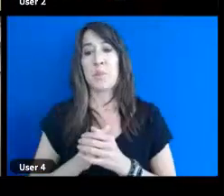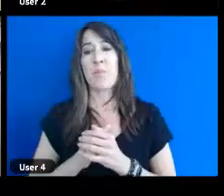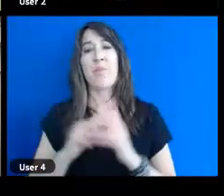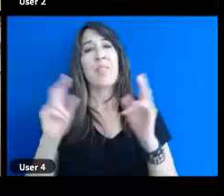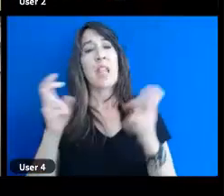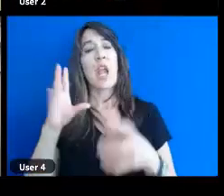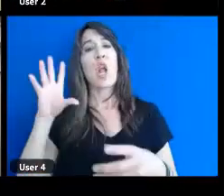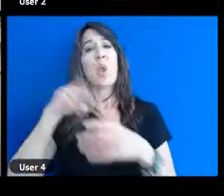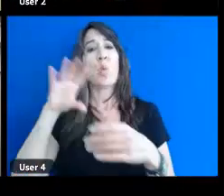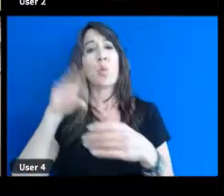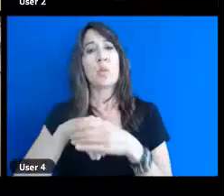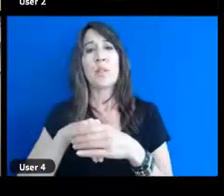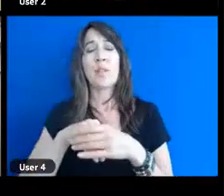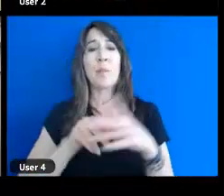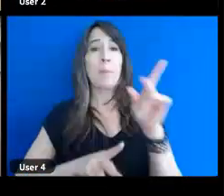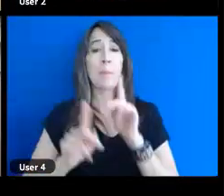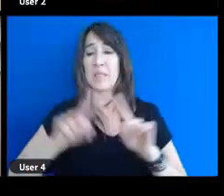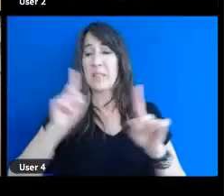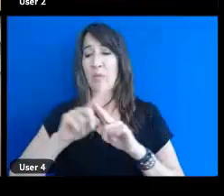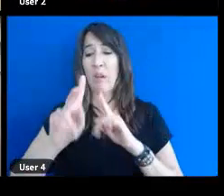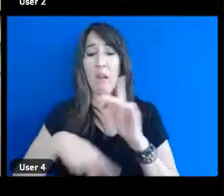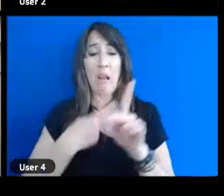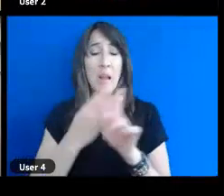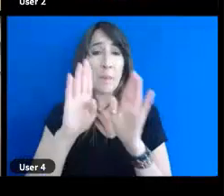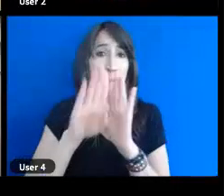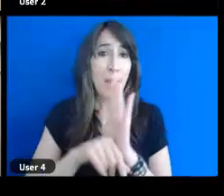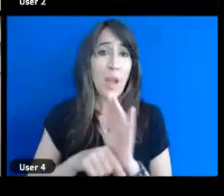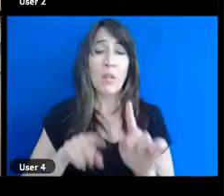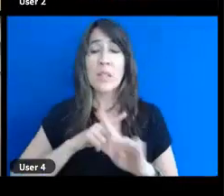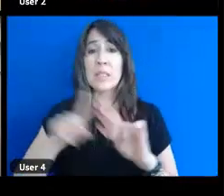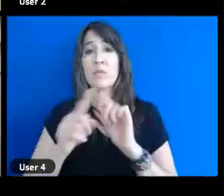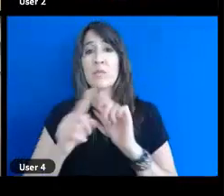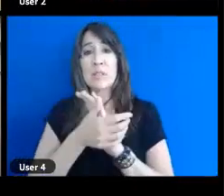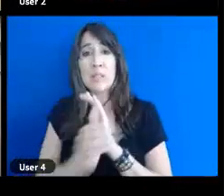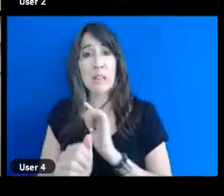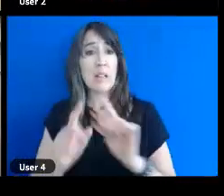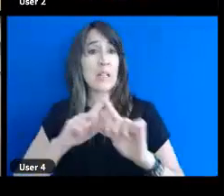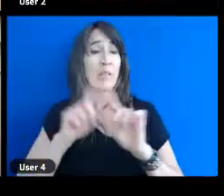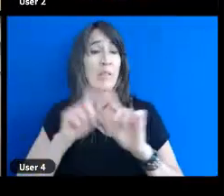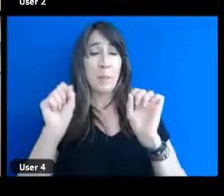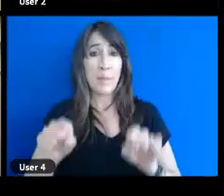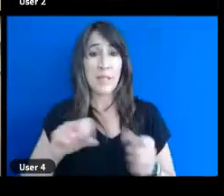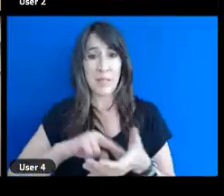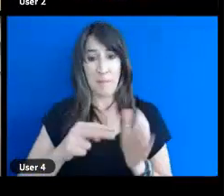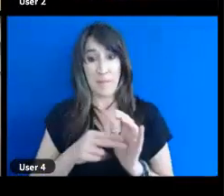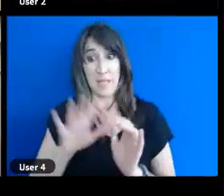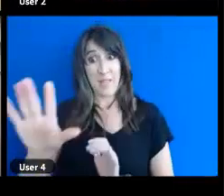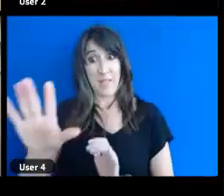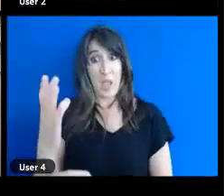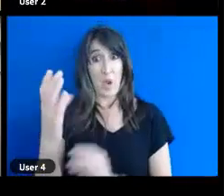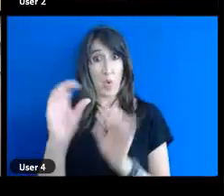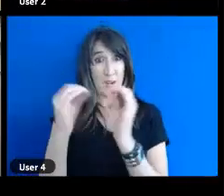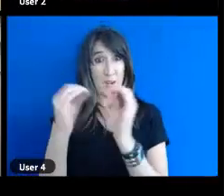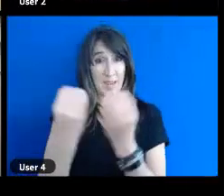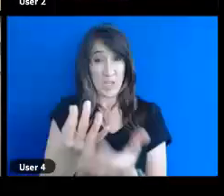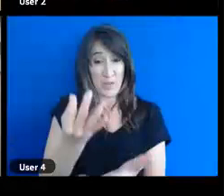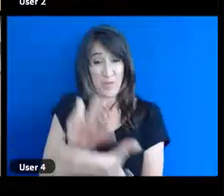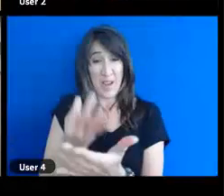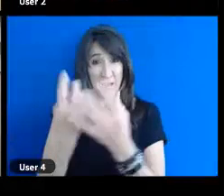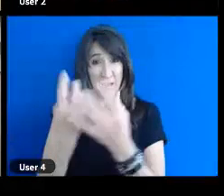move ahead. Being inclusive of people with, from different backgrounds with different skill sets and abilities actually increases